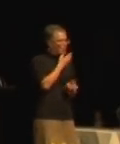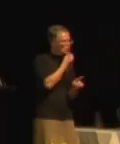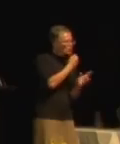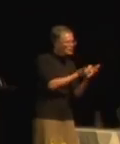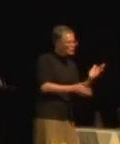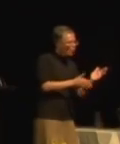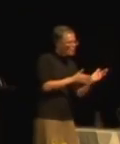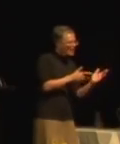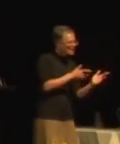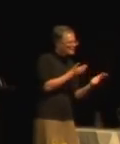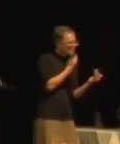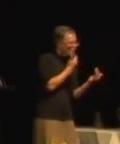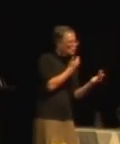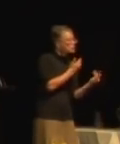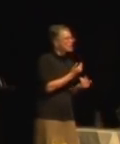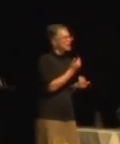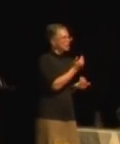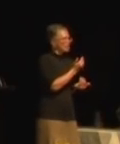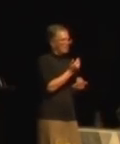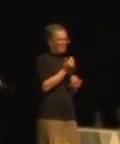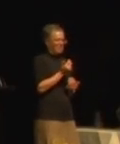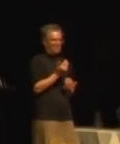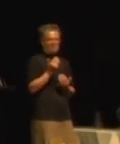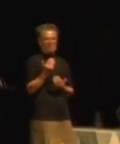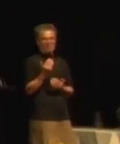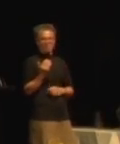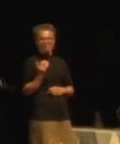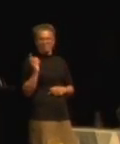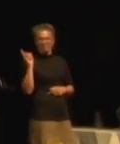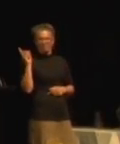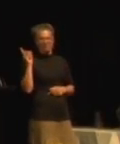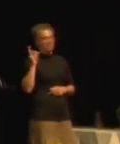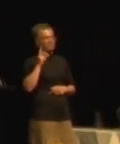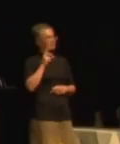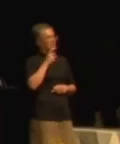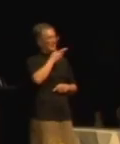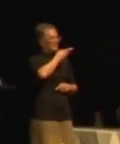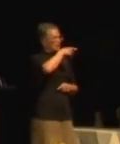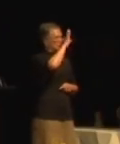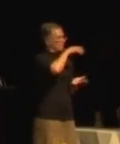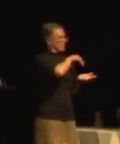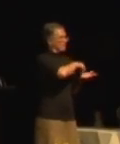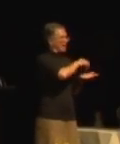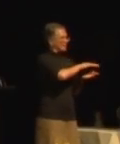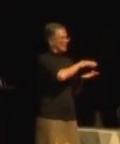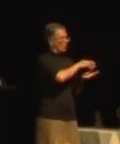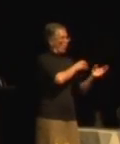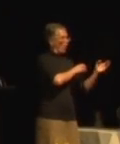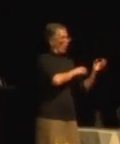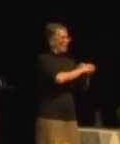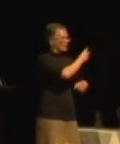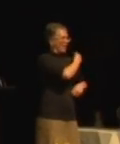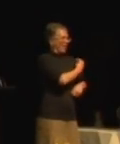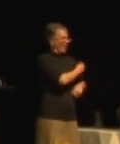other short snippets. This was the short snippet between the chief marketing officer and the chief people officer.